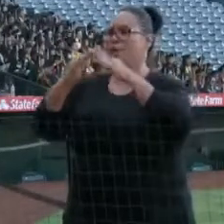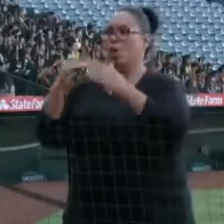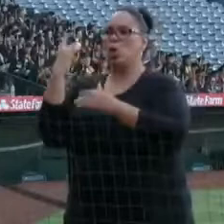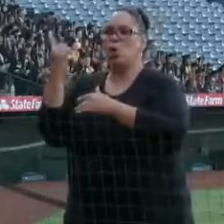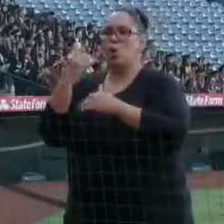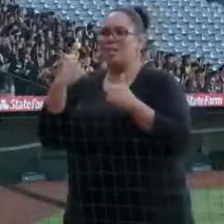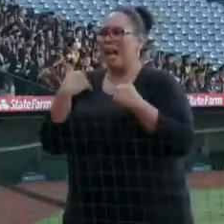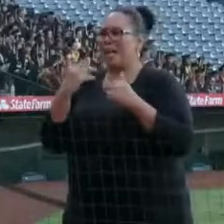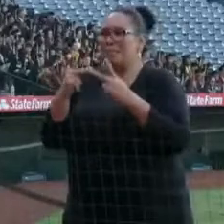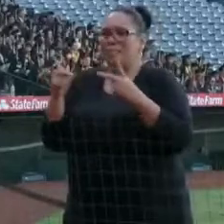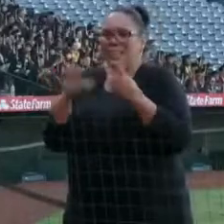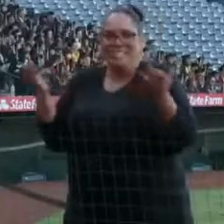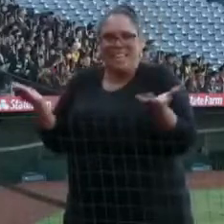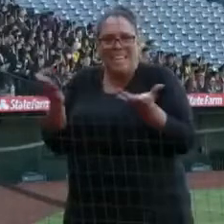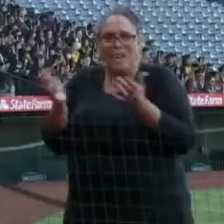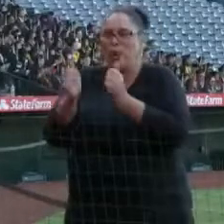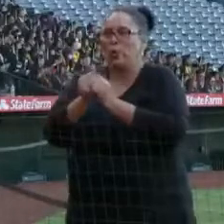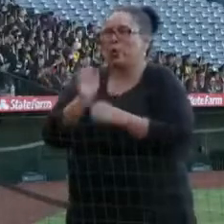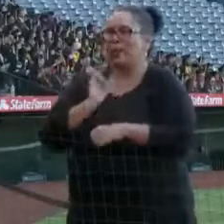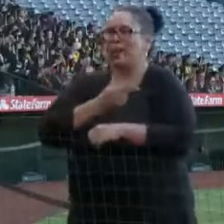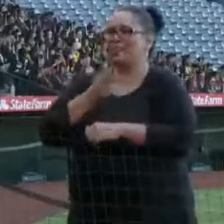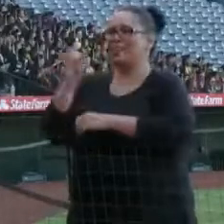place here with us and with ASI.